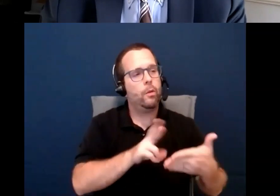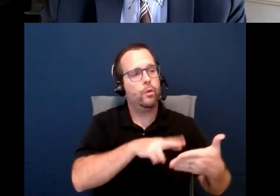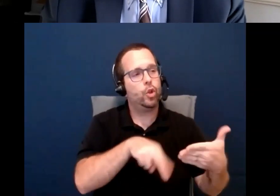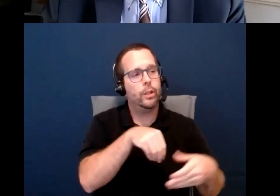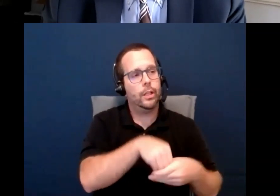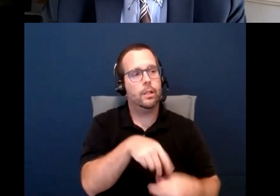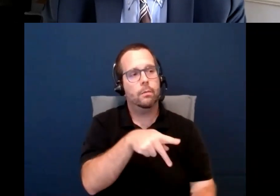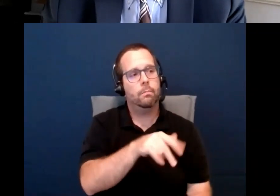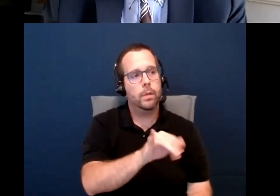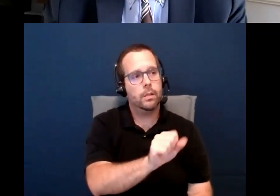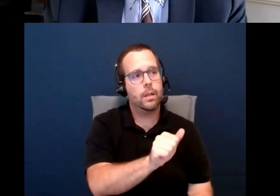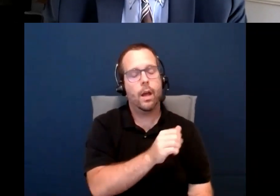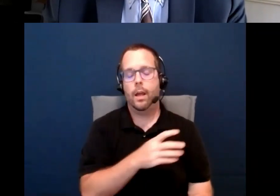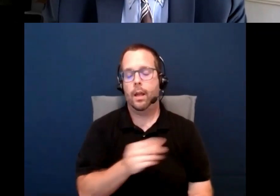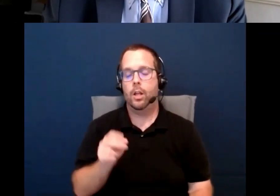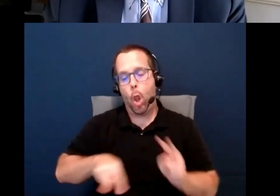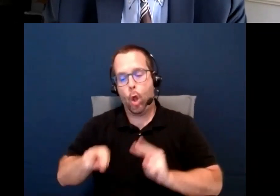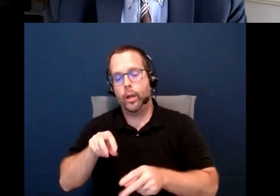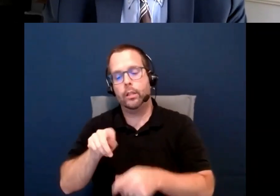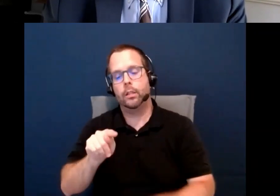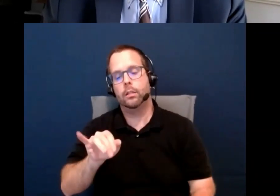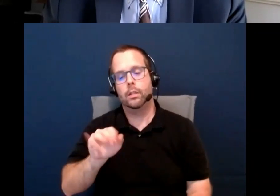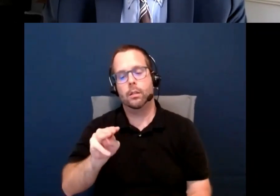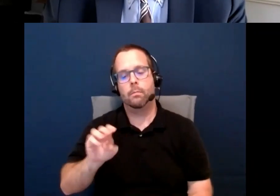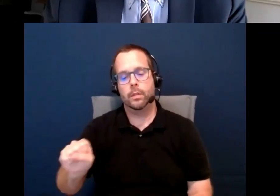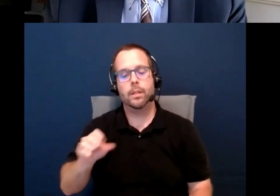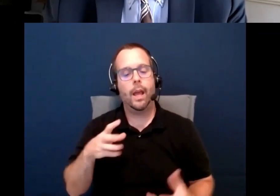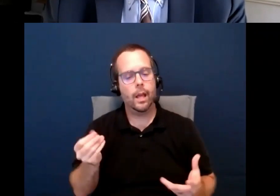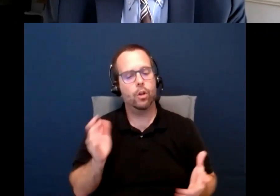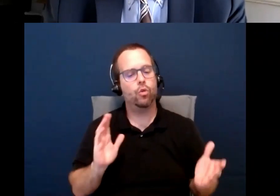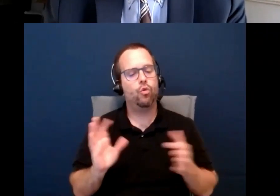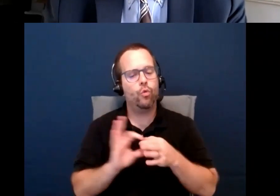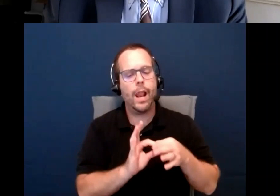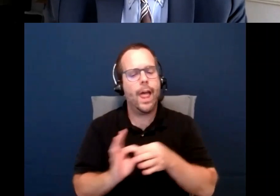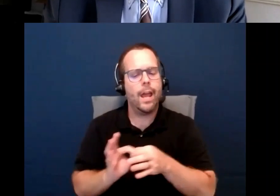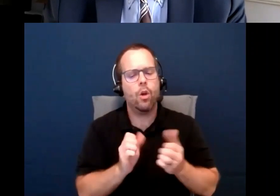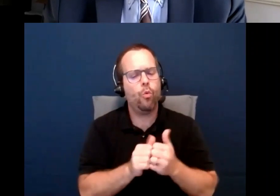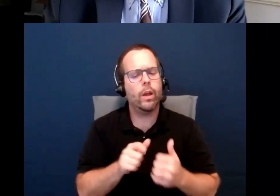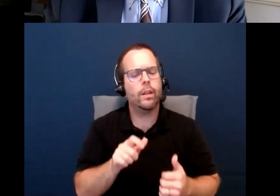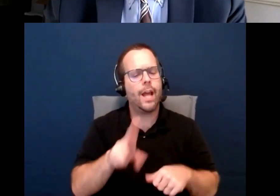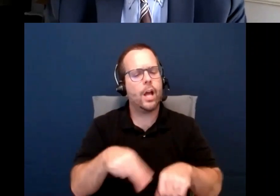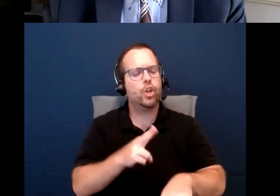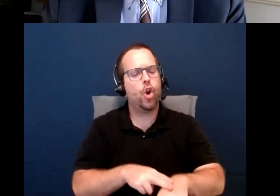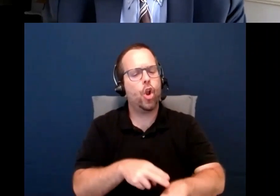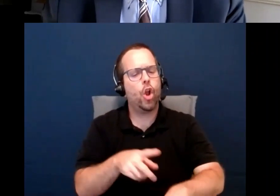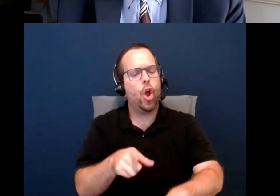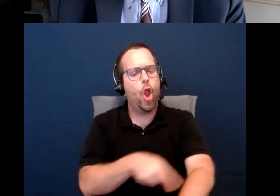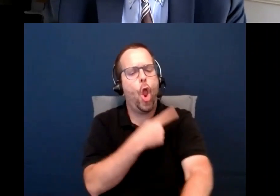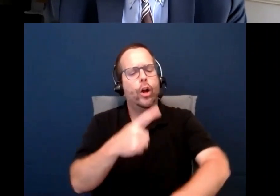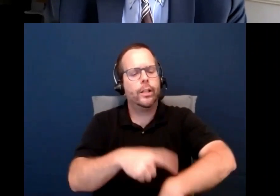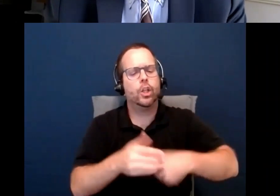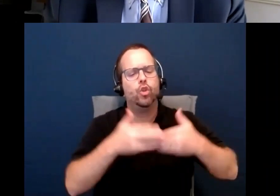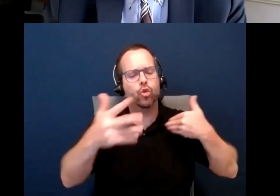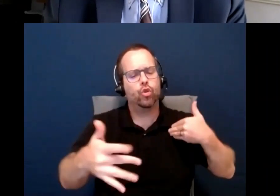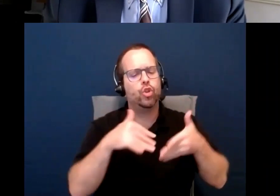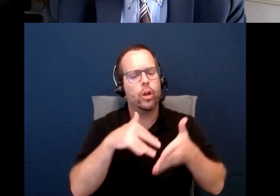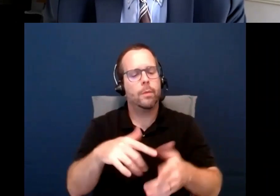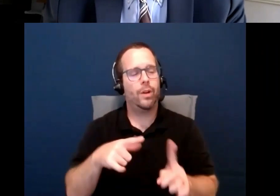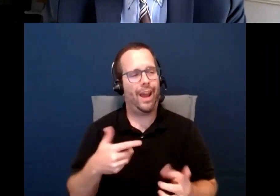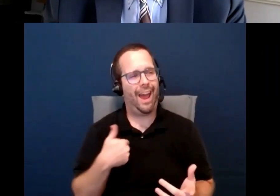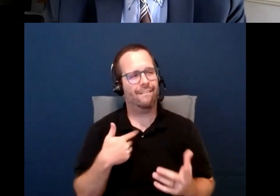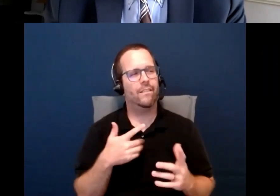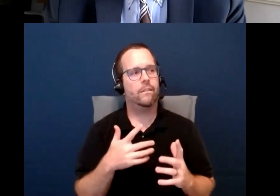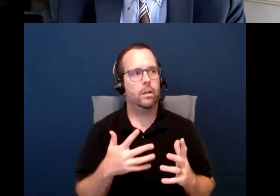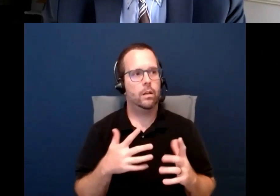in TIMSS and relate them to the National Longitudinal Studies and NAEP, because you have overlapping grade levels.